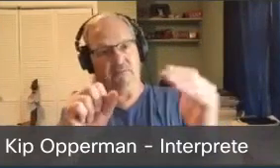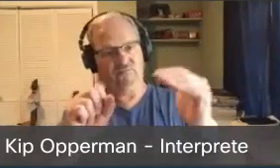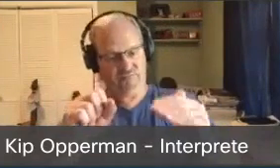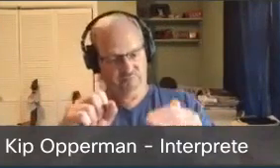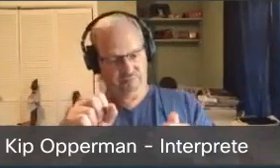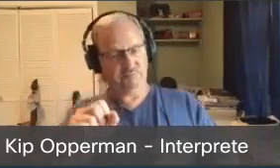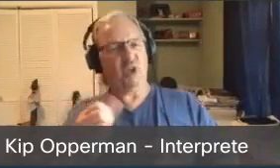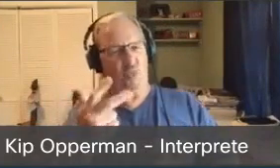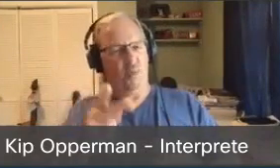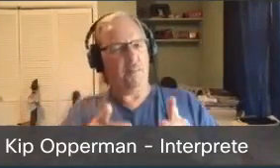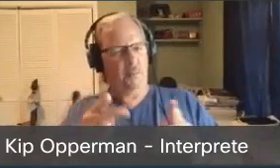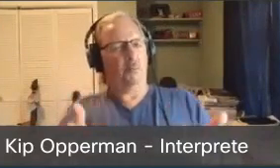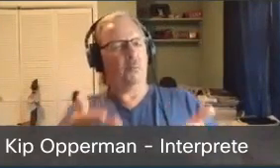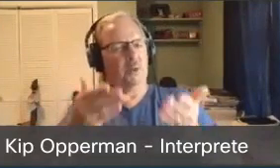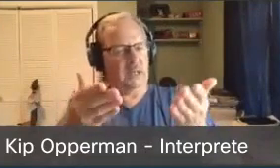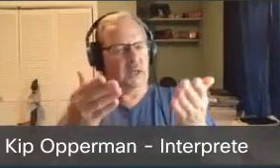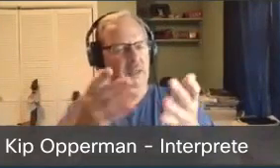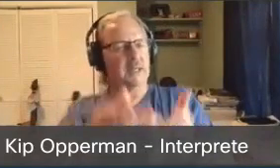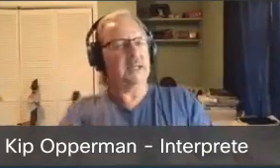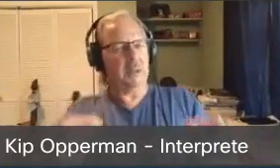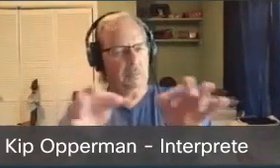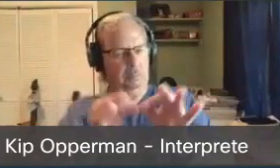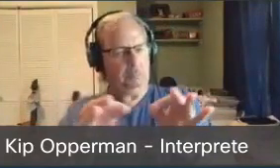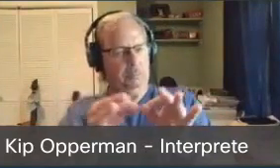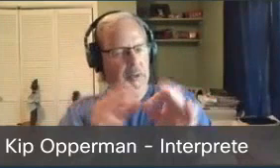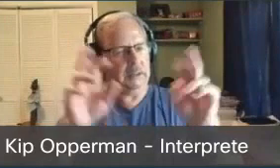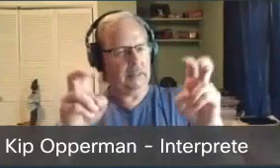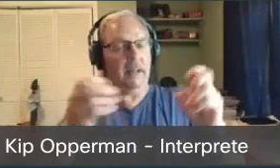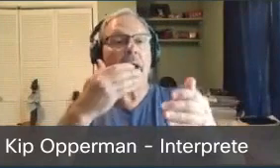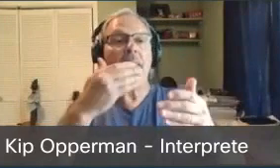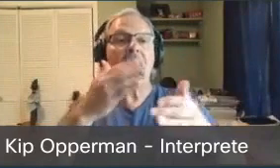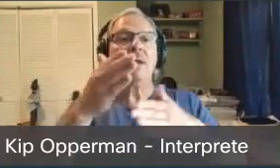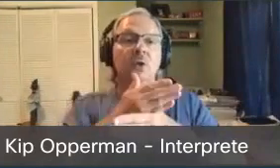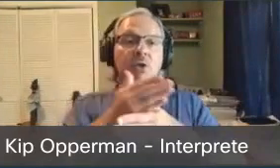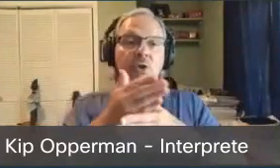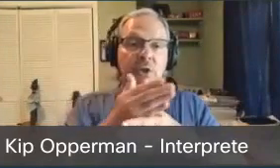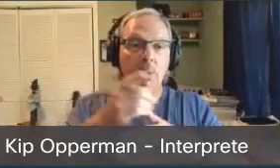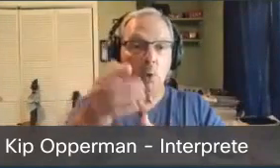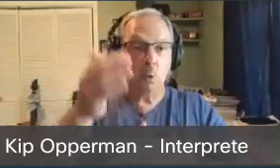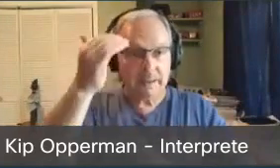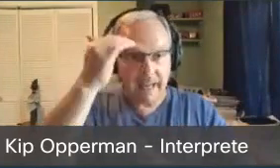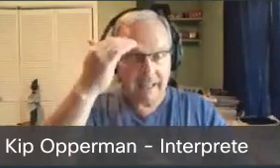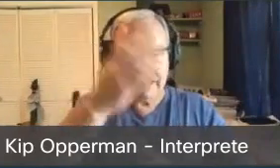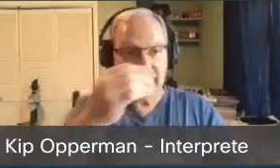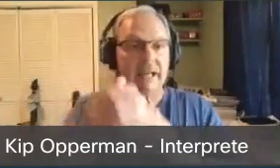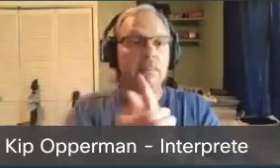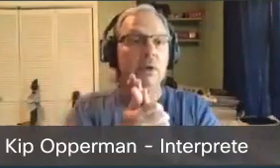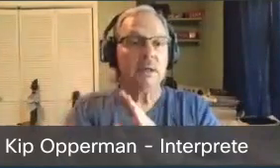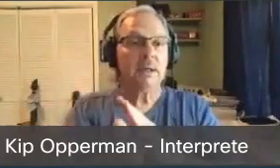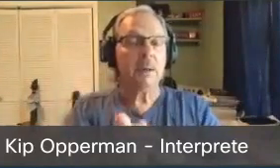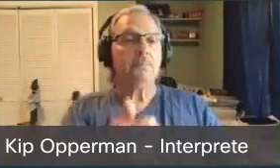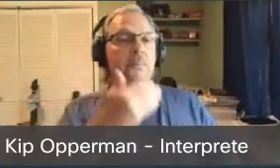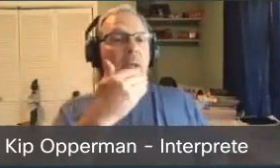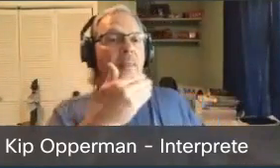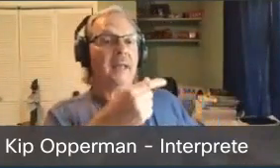this very important topic. Thank you for taking time today to share your knowledge and expertise. I'd also like to take this time to thank the Gain Center